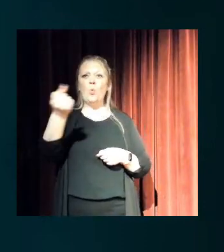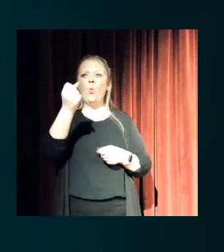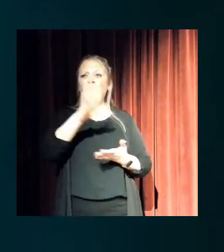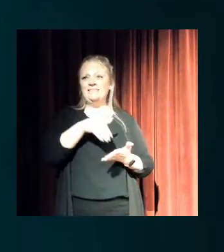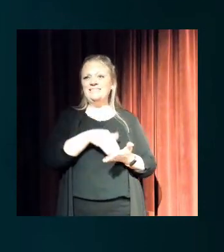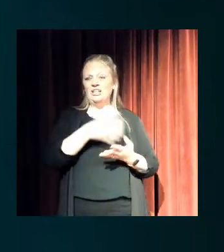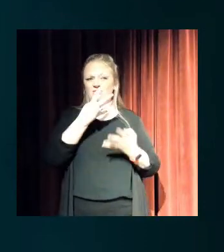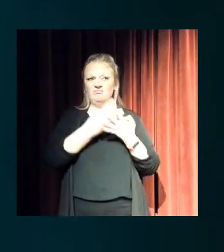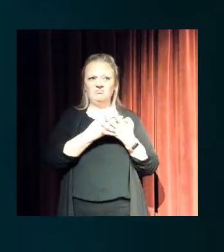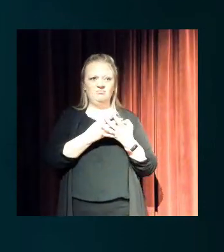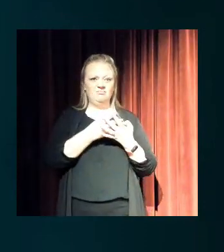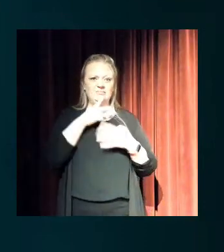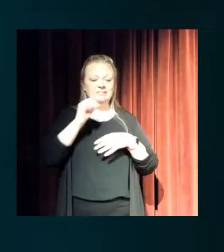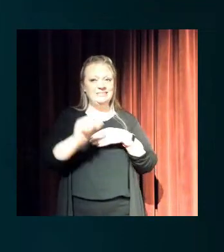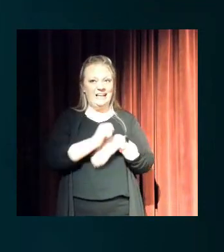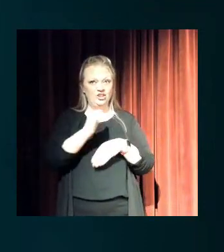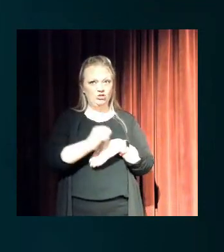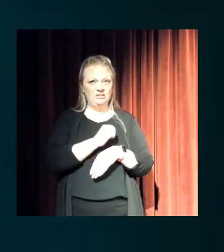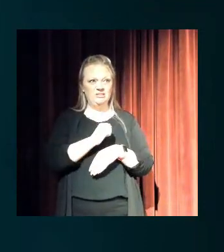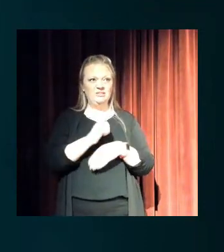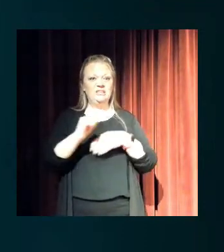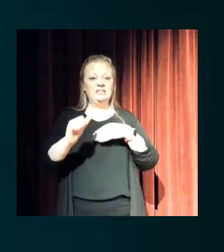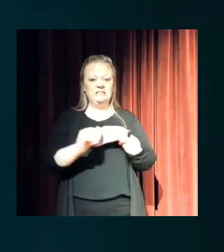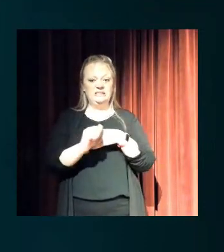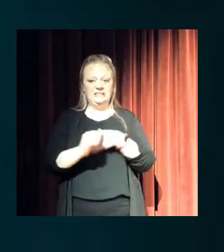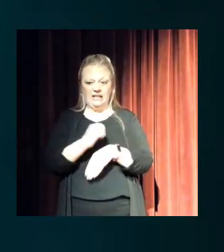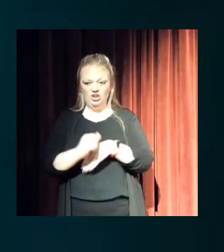center is outdated,